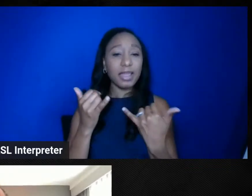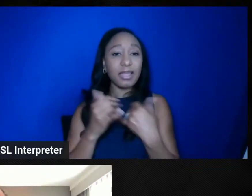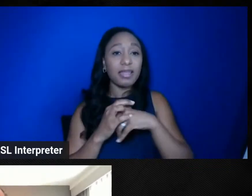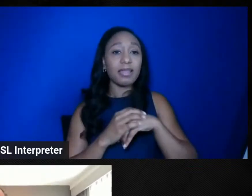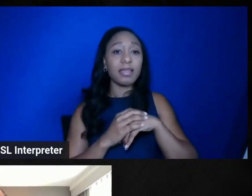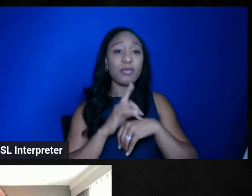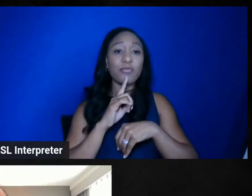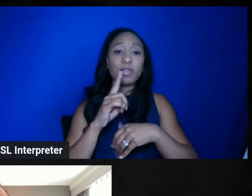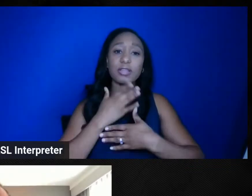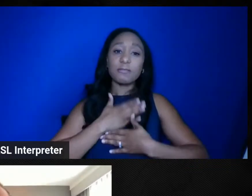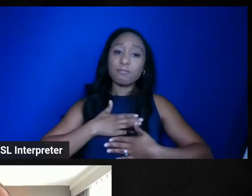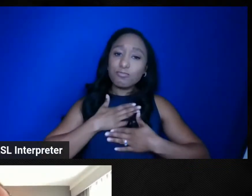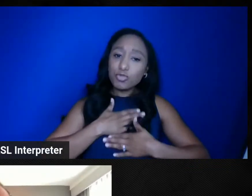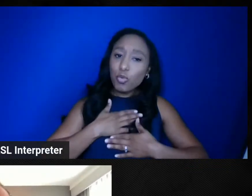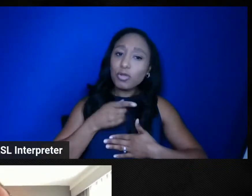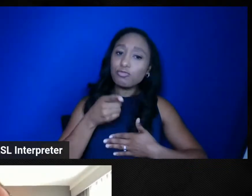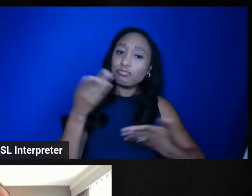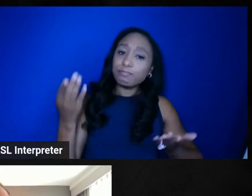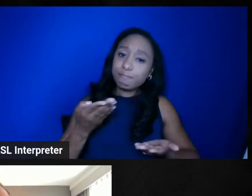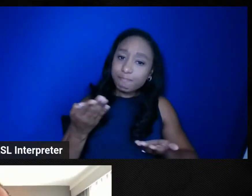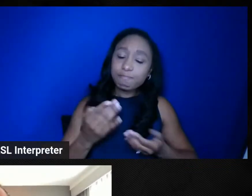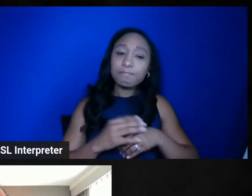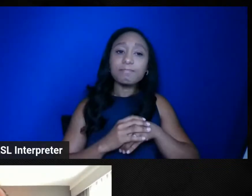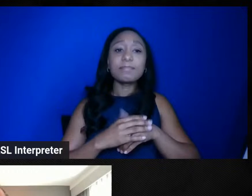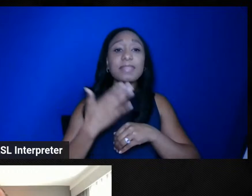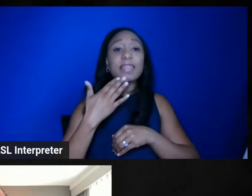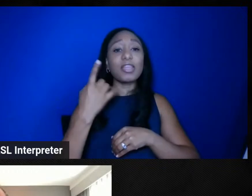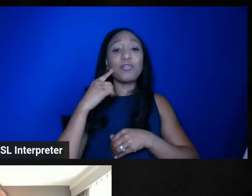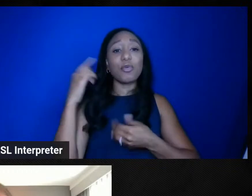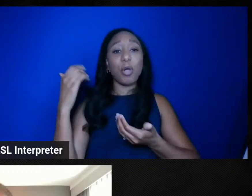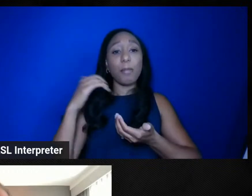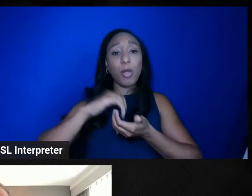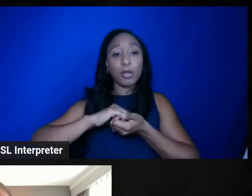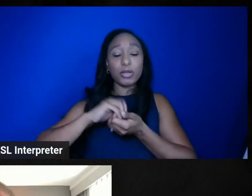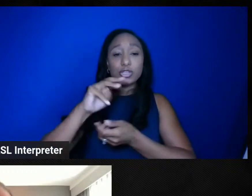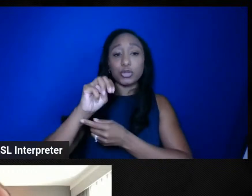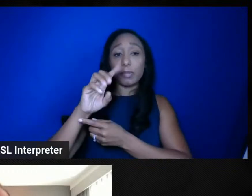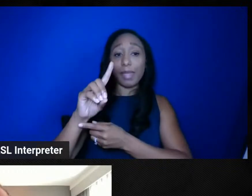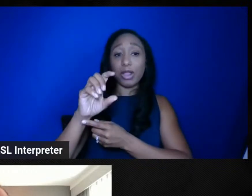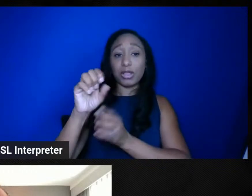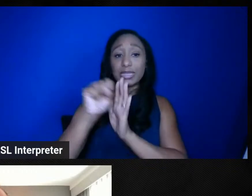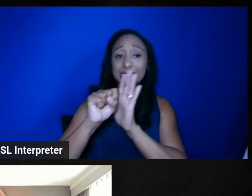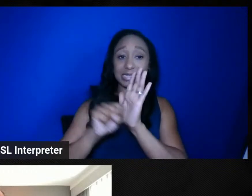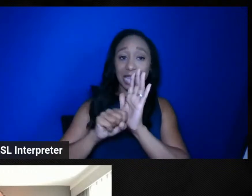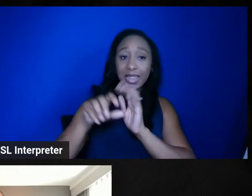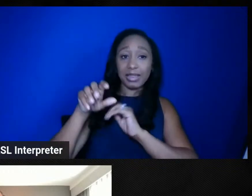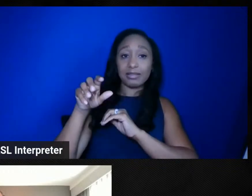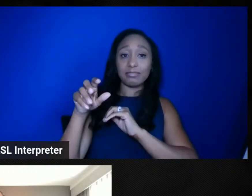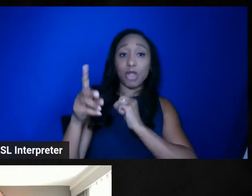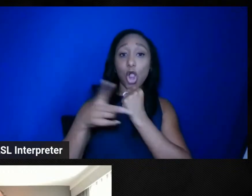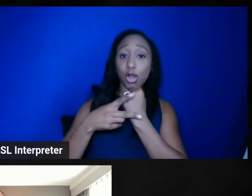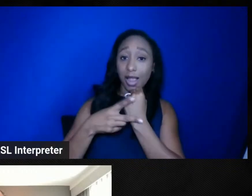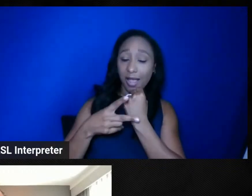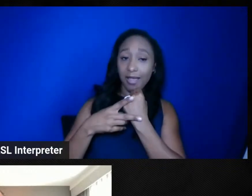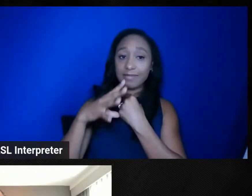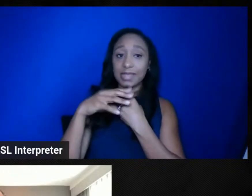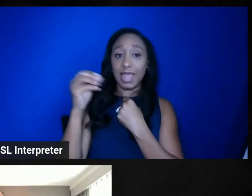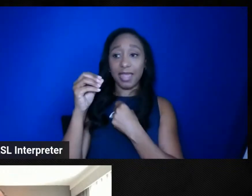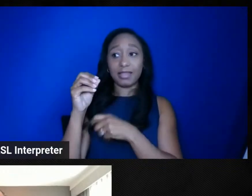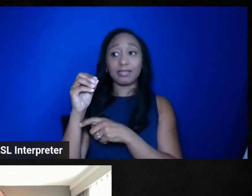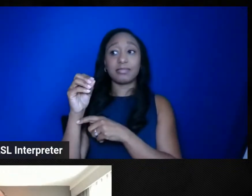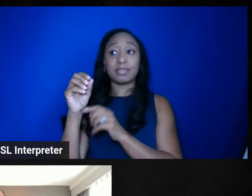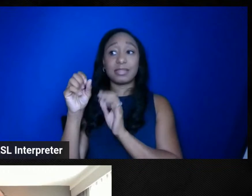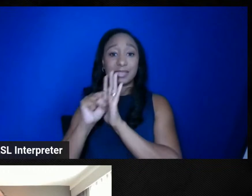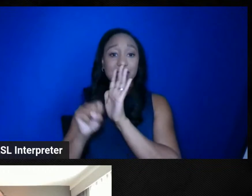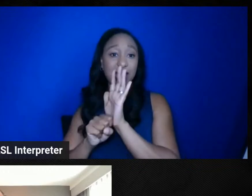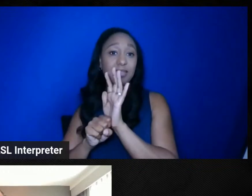really enjoyed having you. Thank you to our partners at the Maryland State Archive and to the Maryland 4 Centuries Project. Thank you again very, very much to the